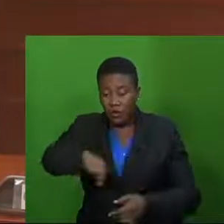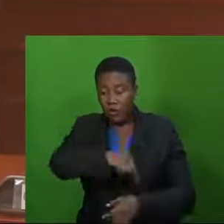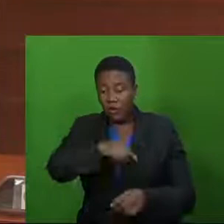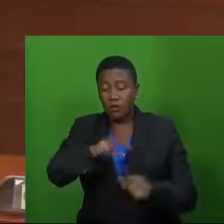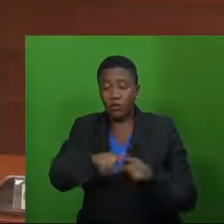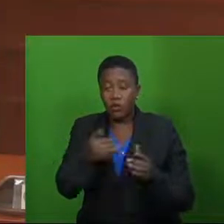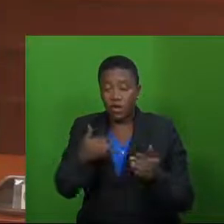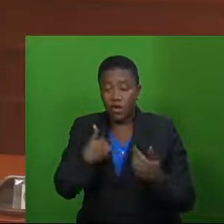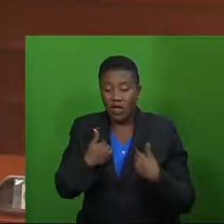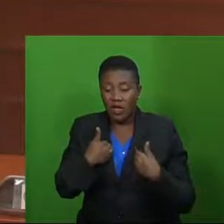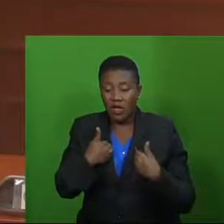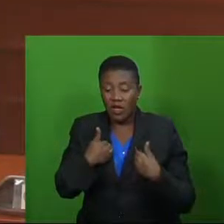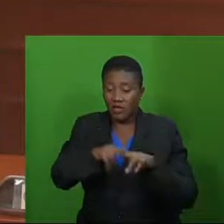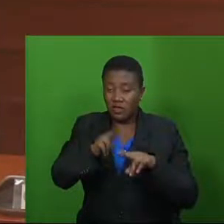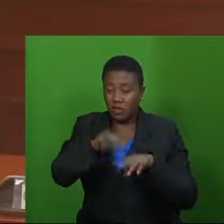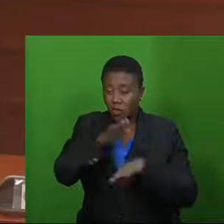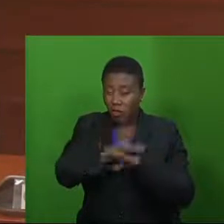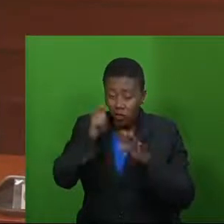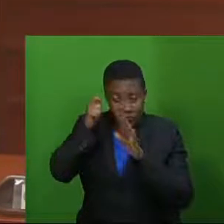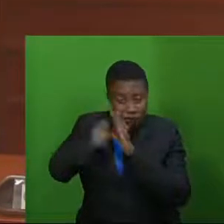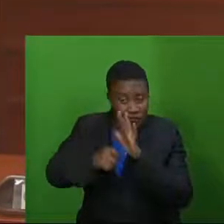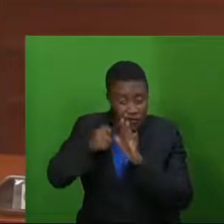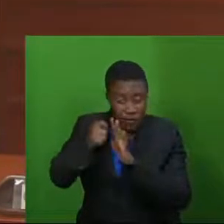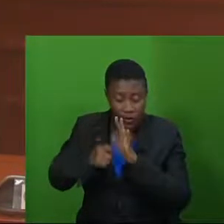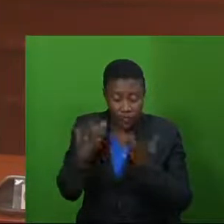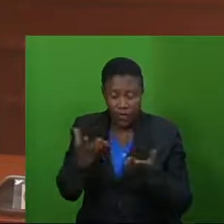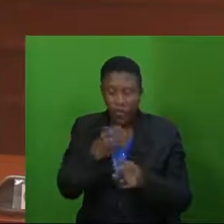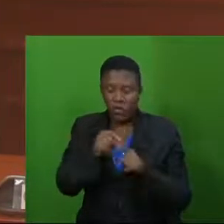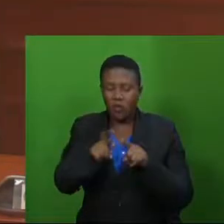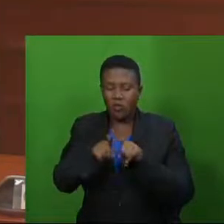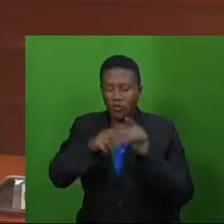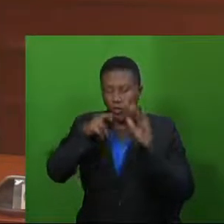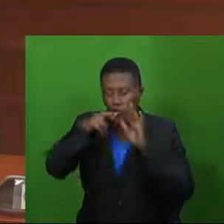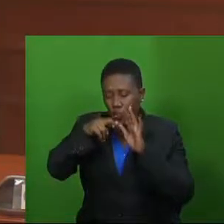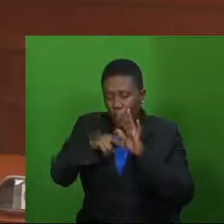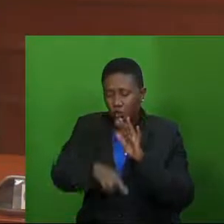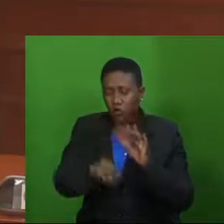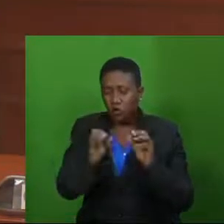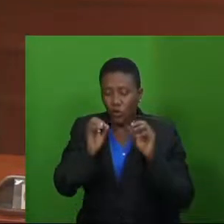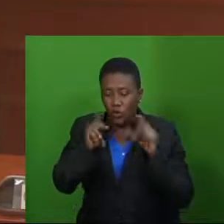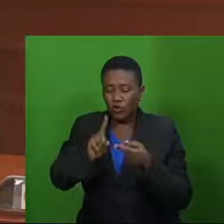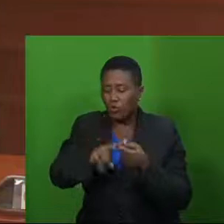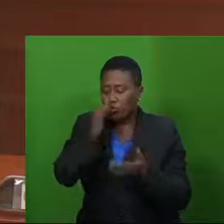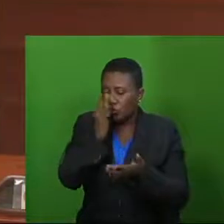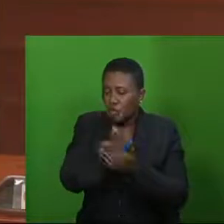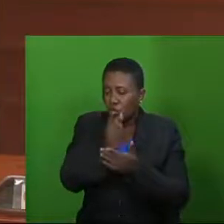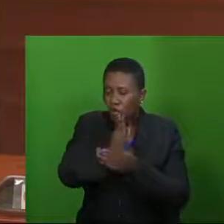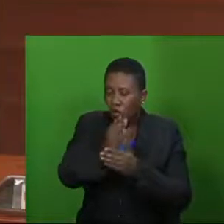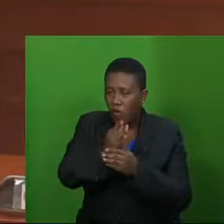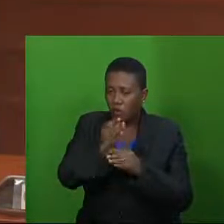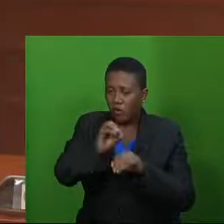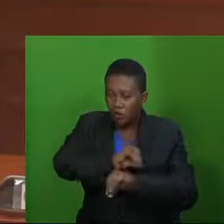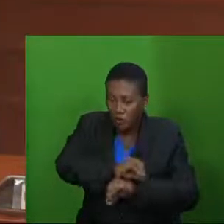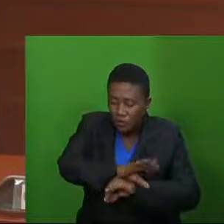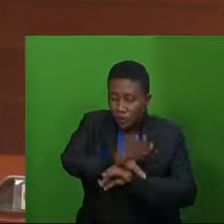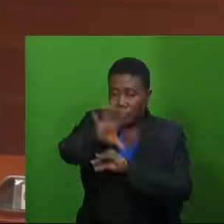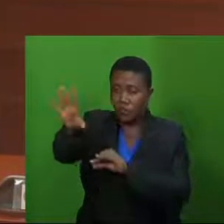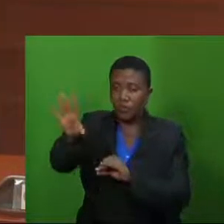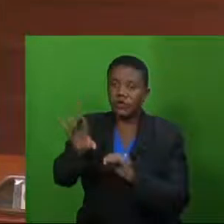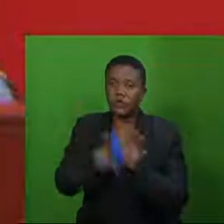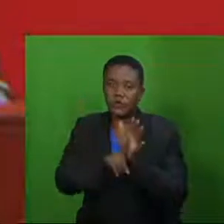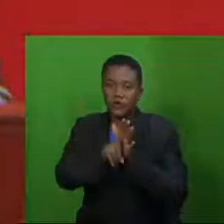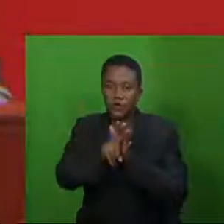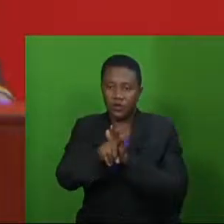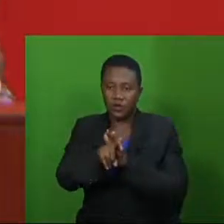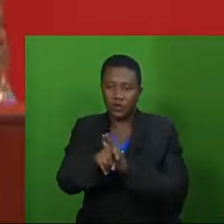of the House and reduce the opportunities for us to either contract or transmit. I thank you, Mr. Speaker.